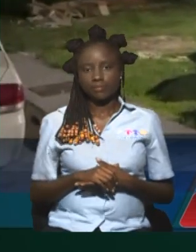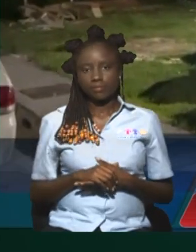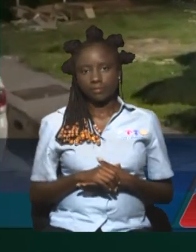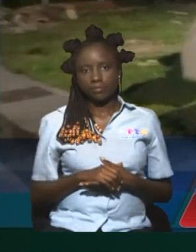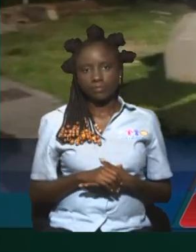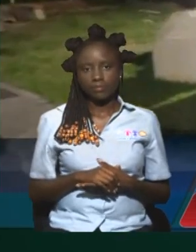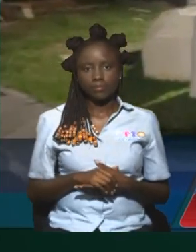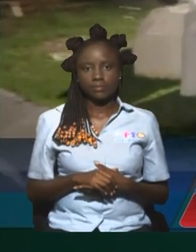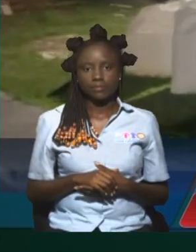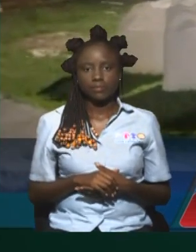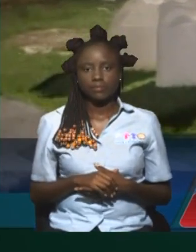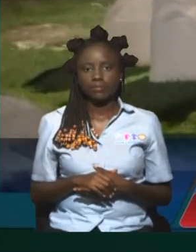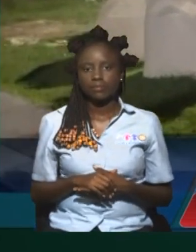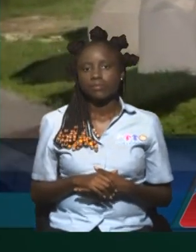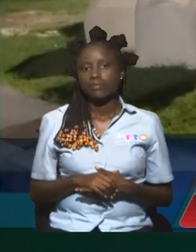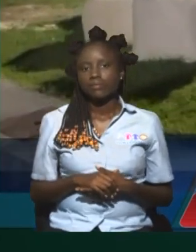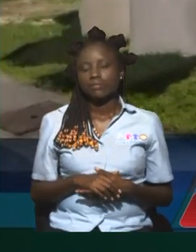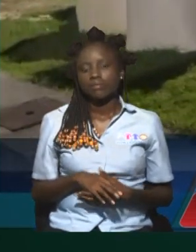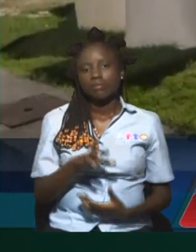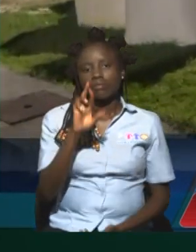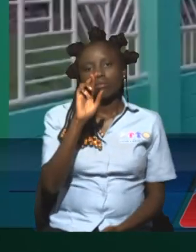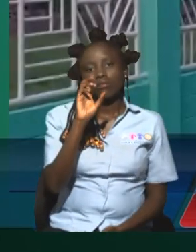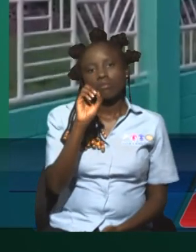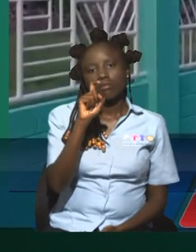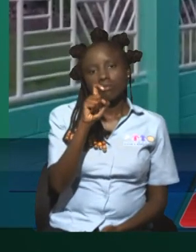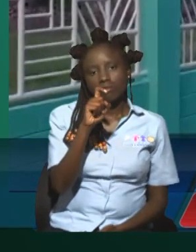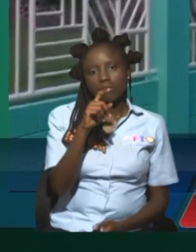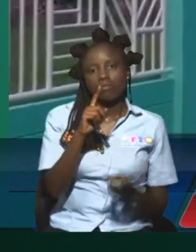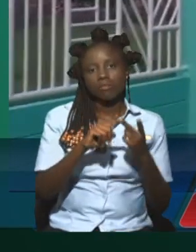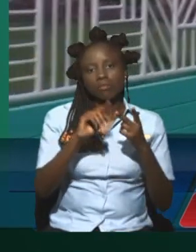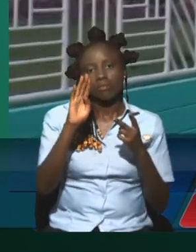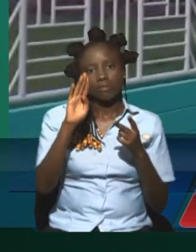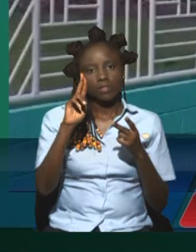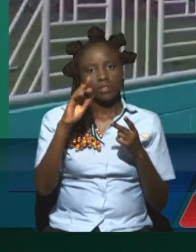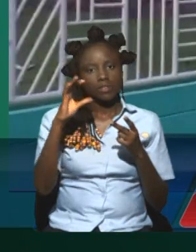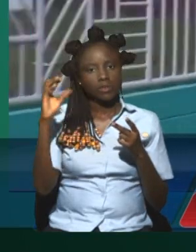Other projects include works on Roxborough, Buccoo, Culloden and